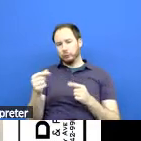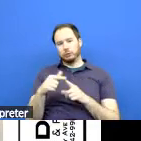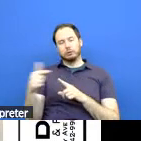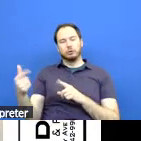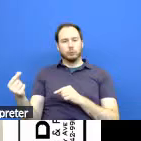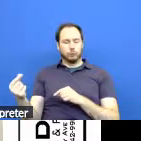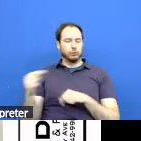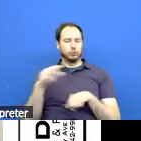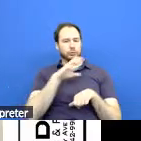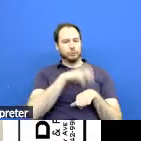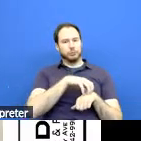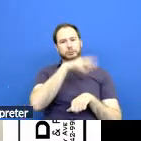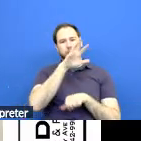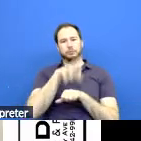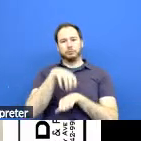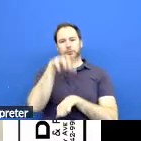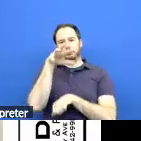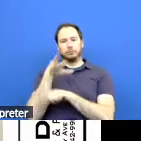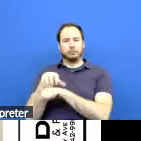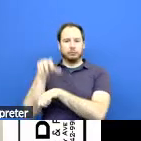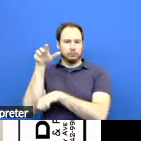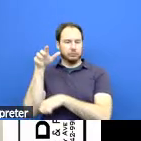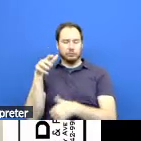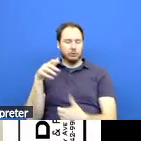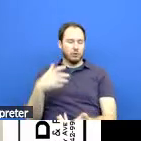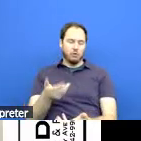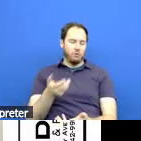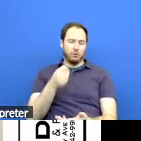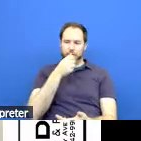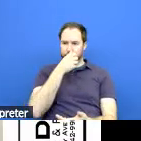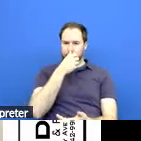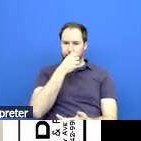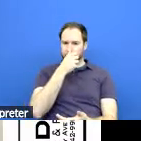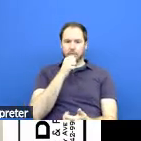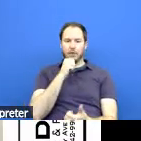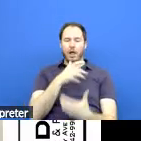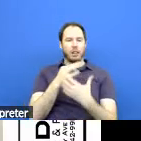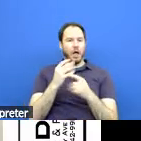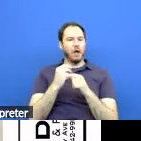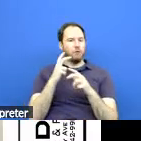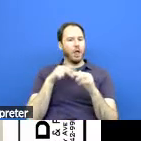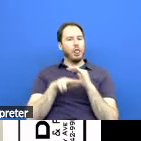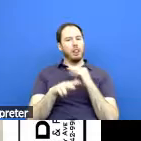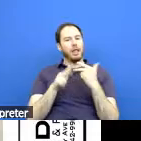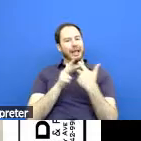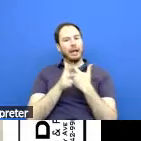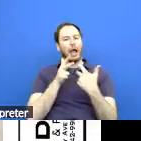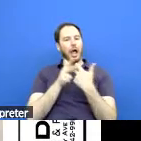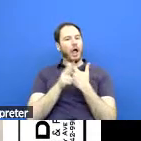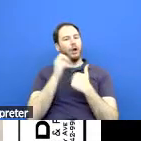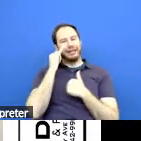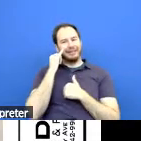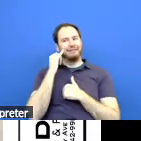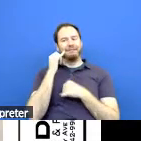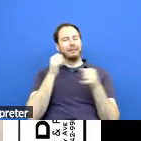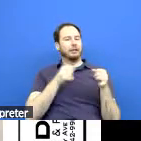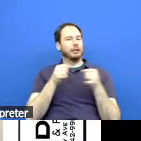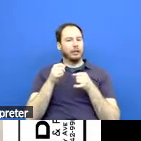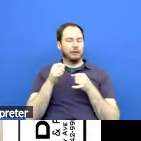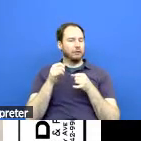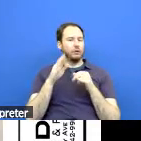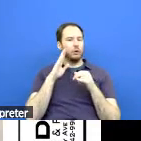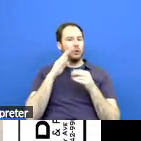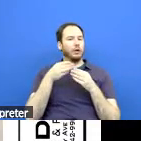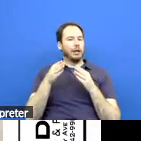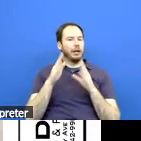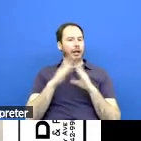that and they just move along. So I don't have as much in and out as I do where it's a neighborhood